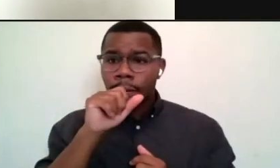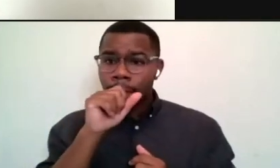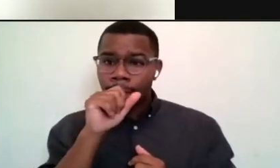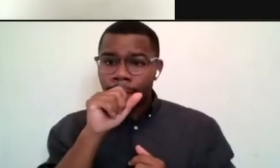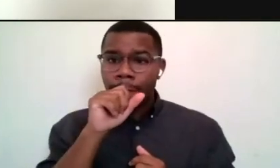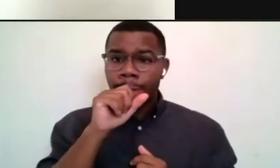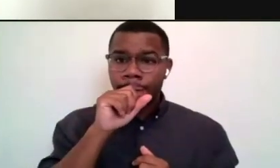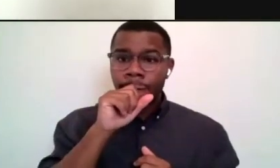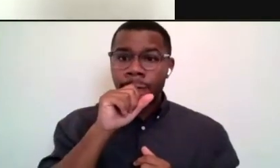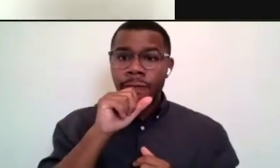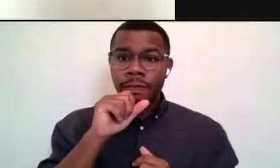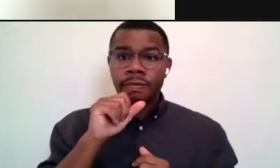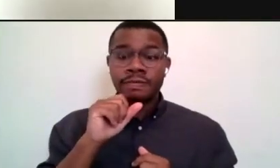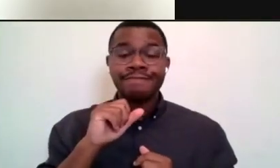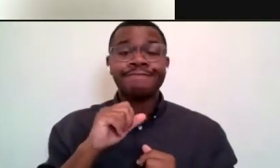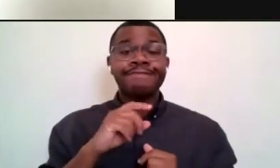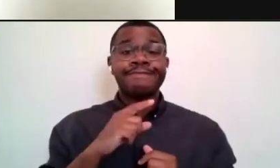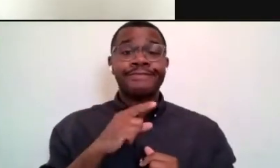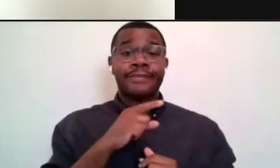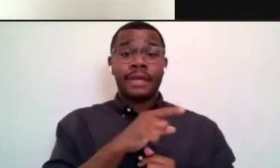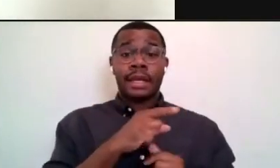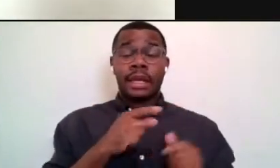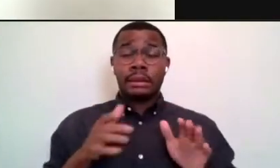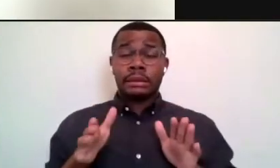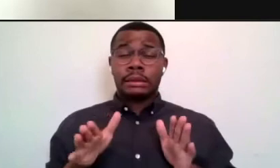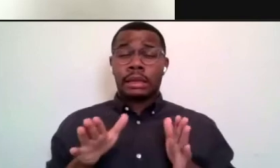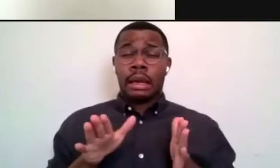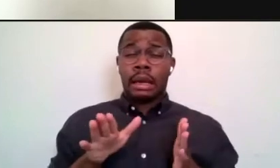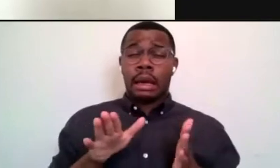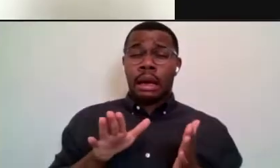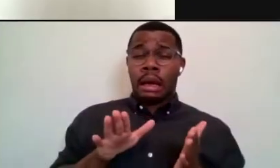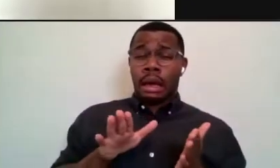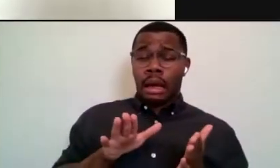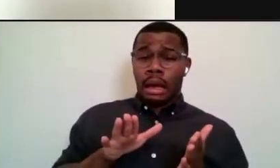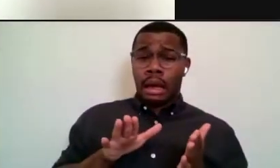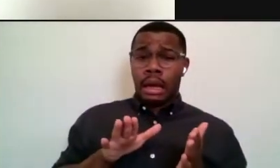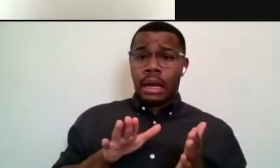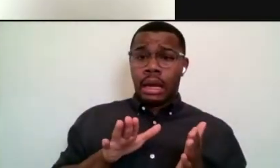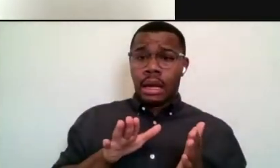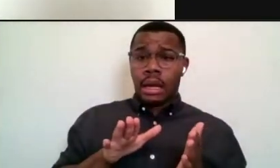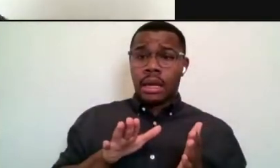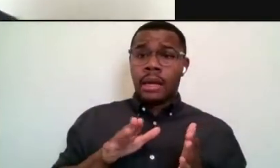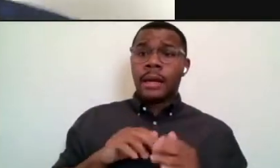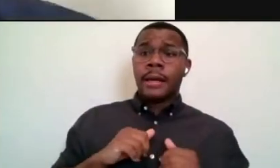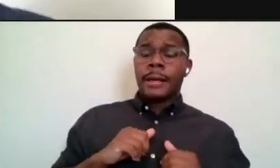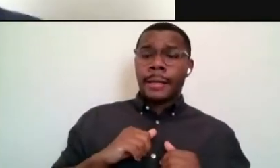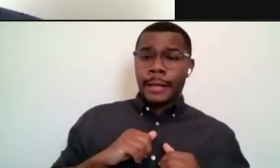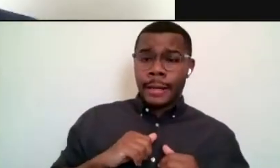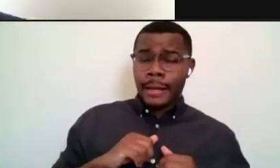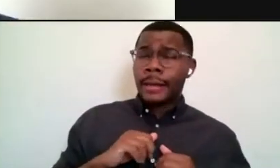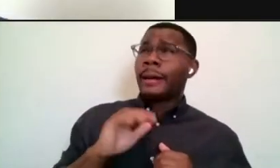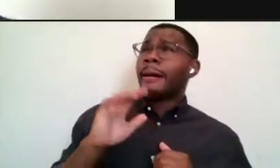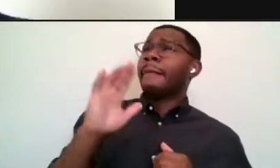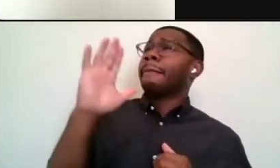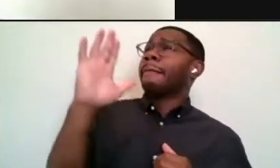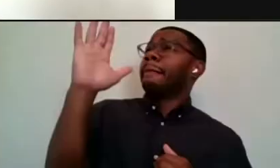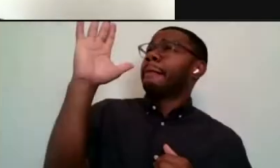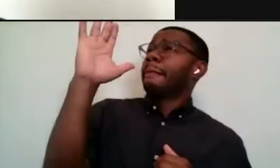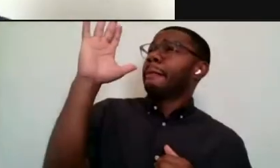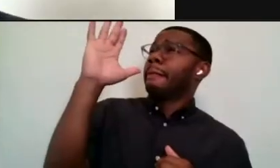as he was leaving that he knew that if he made that call, or maybe he was just calling for his mom